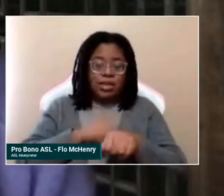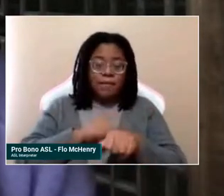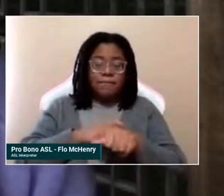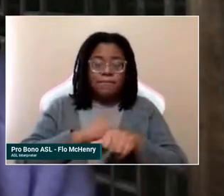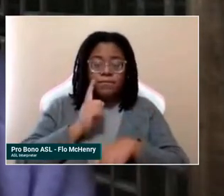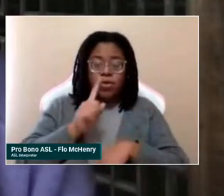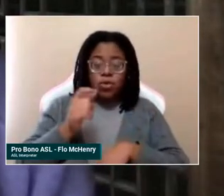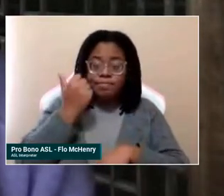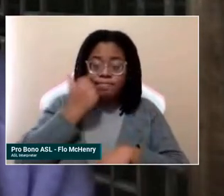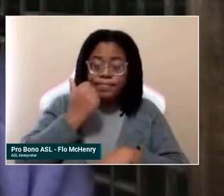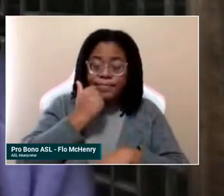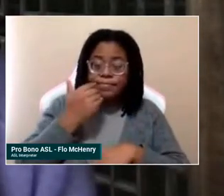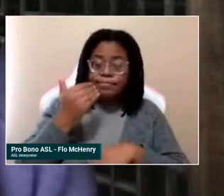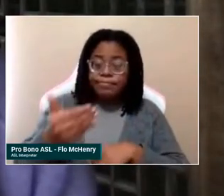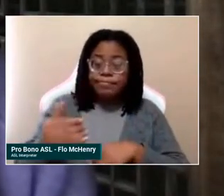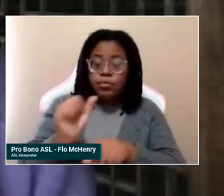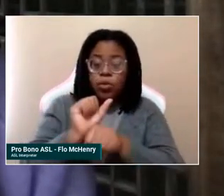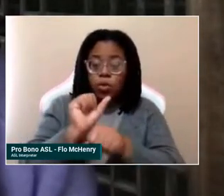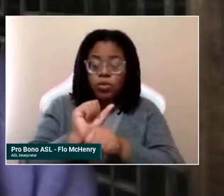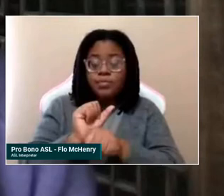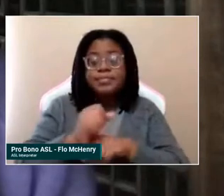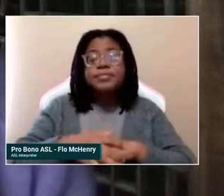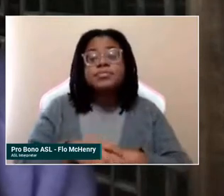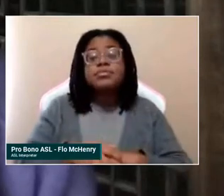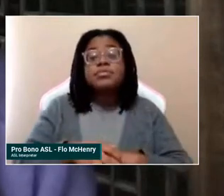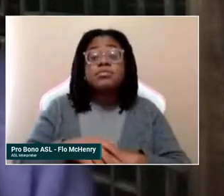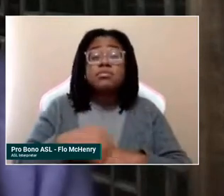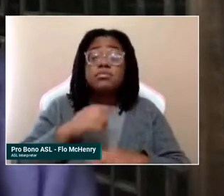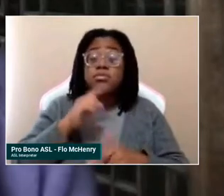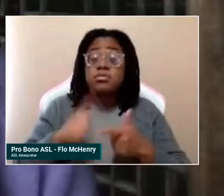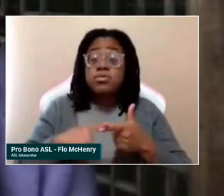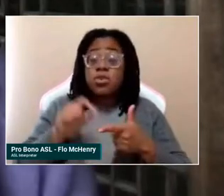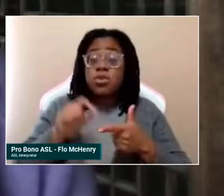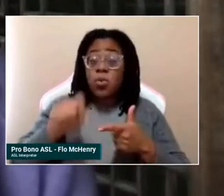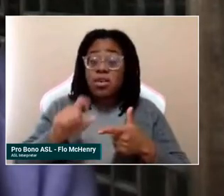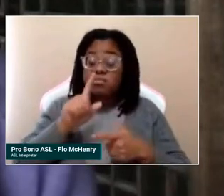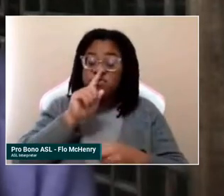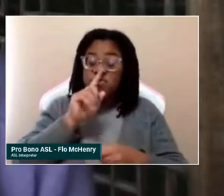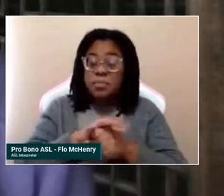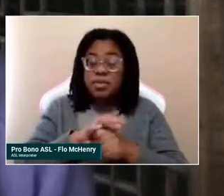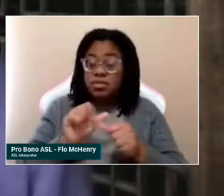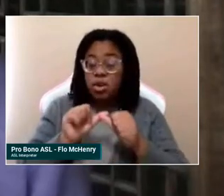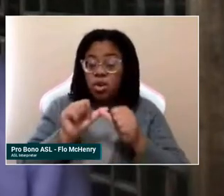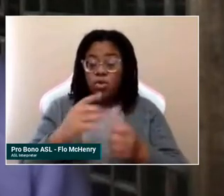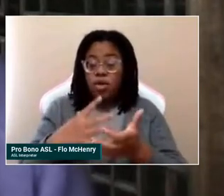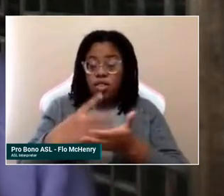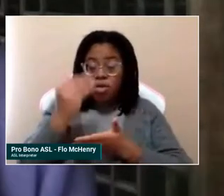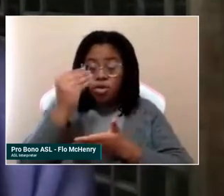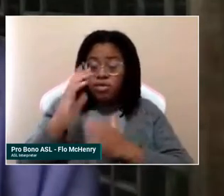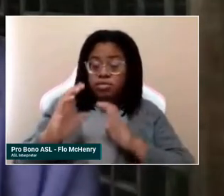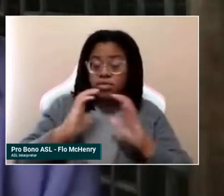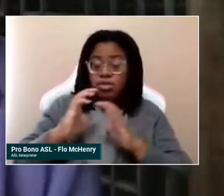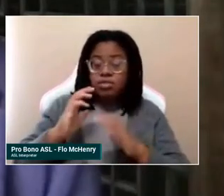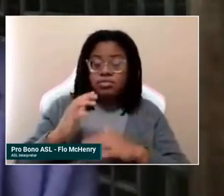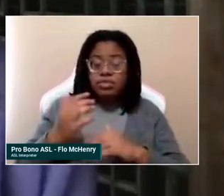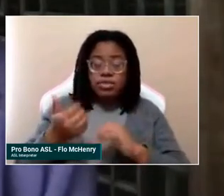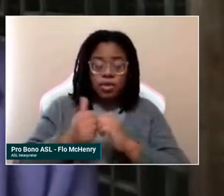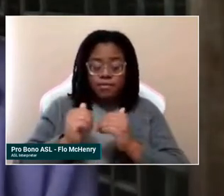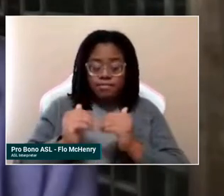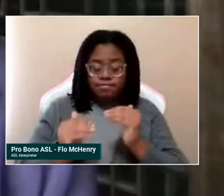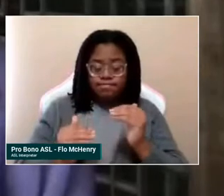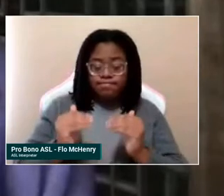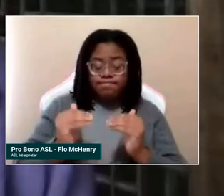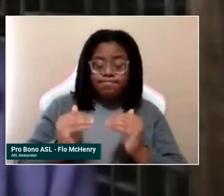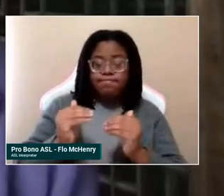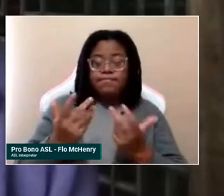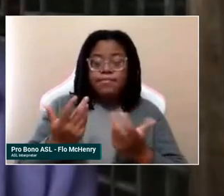work going forward. Second, we can commit to ongoing learning and communication to help leverage and sustain these relationships.